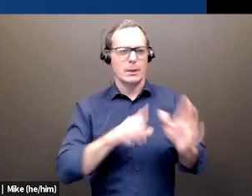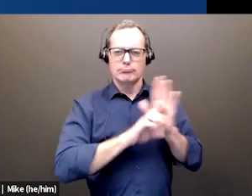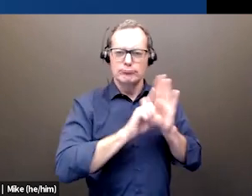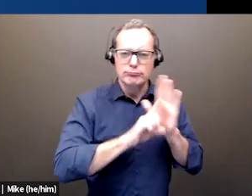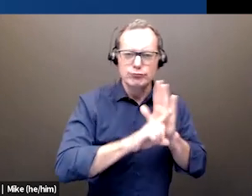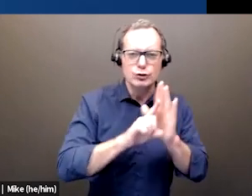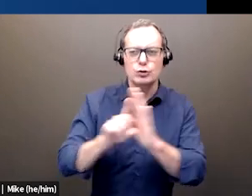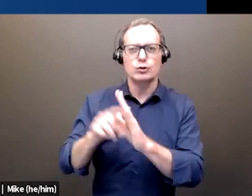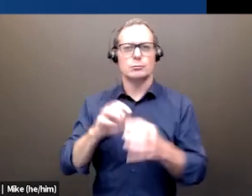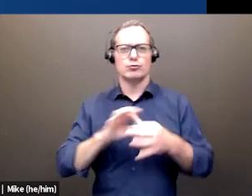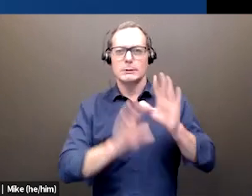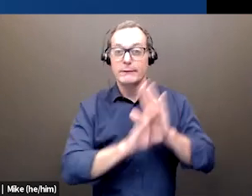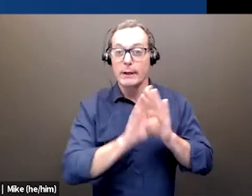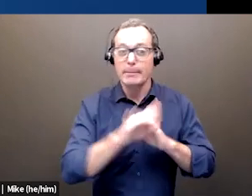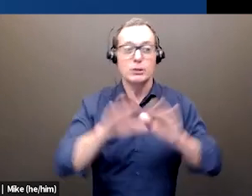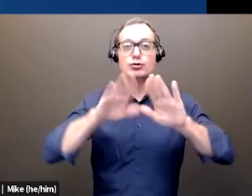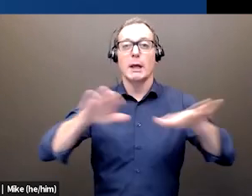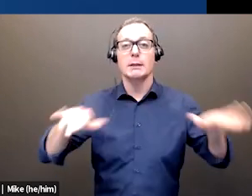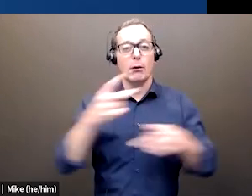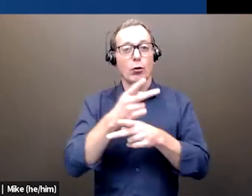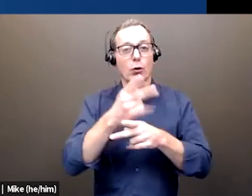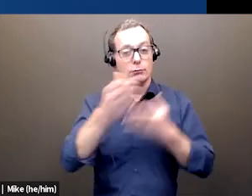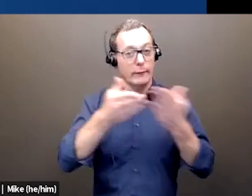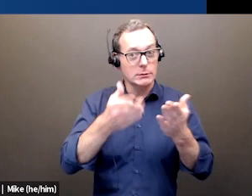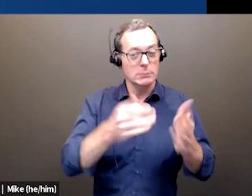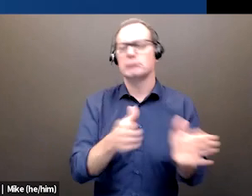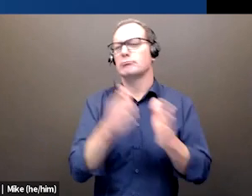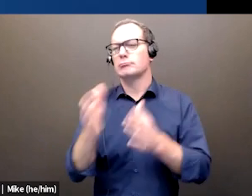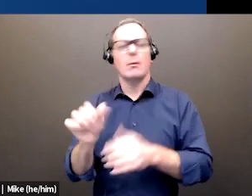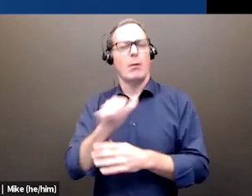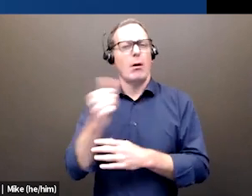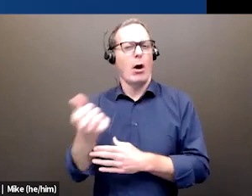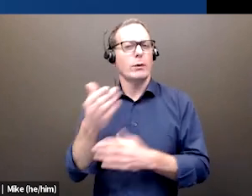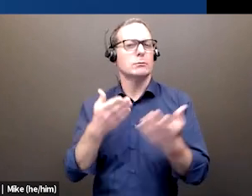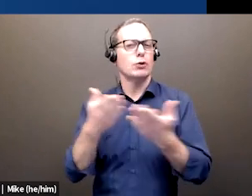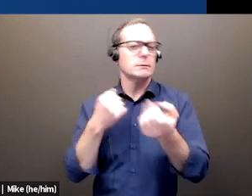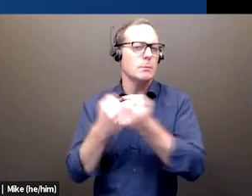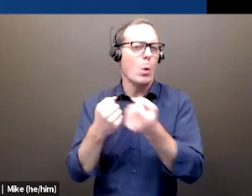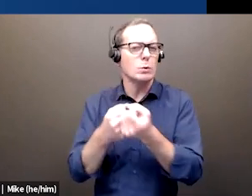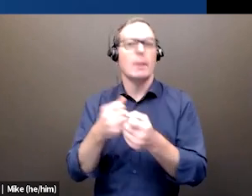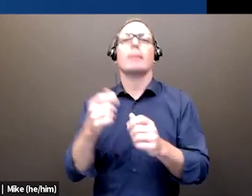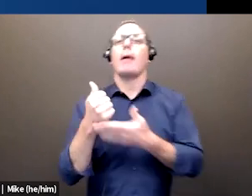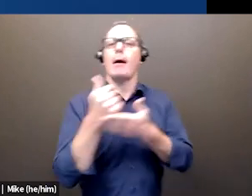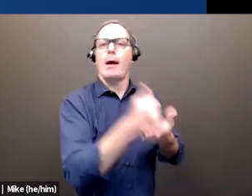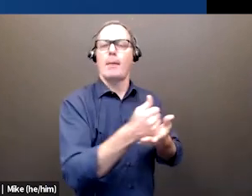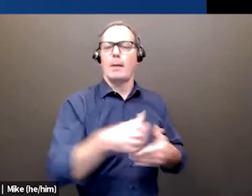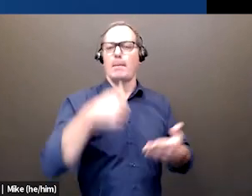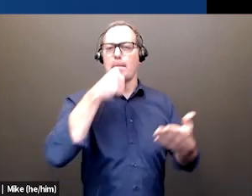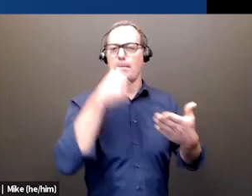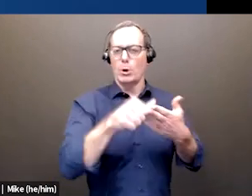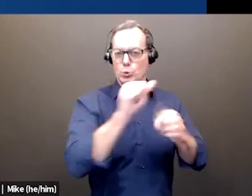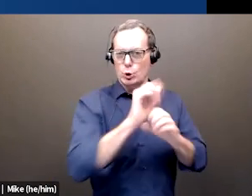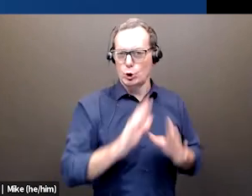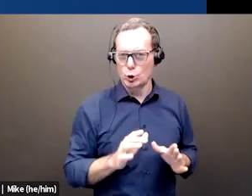develop childcare services and other child-related supports that help postal workers with their childcare